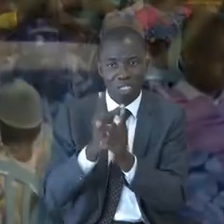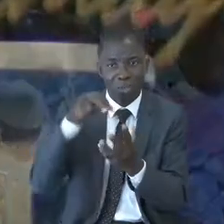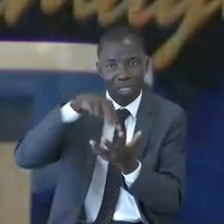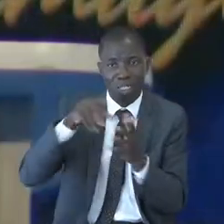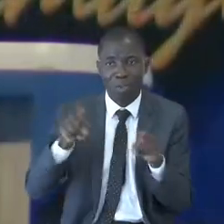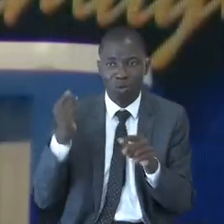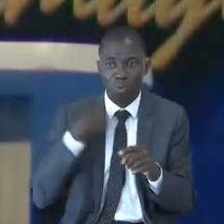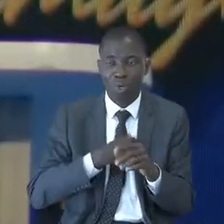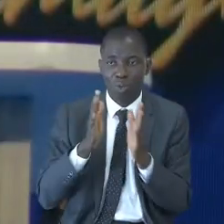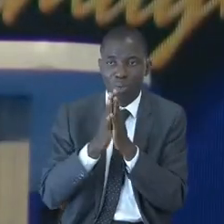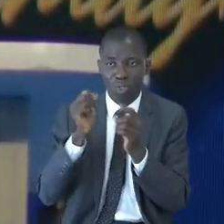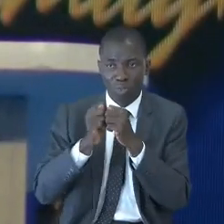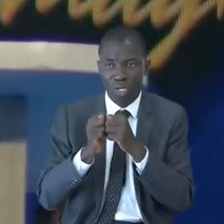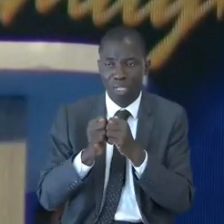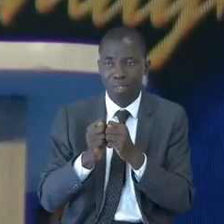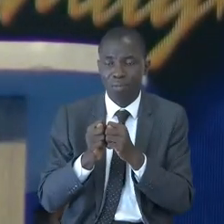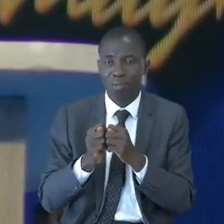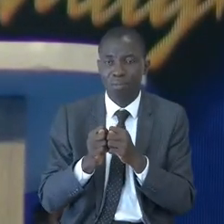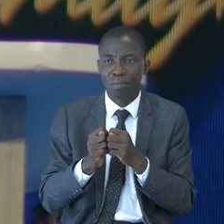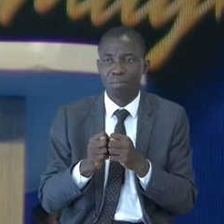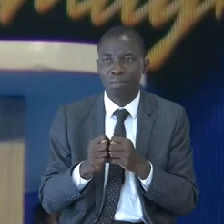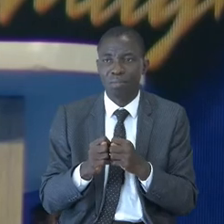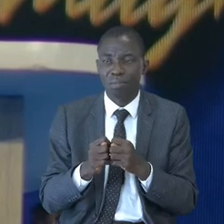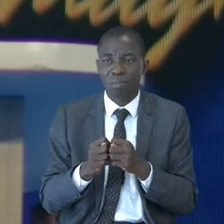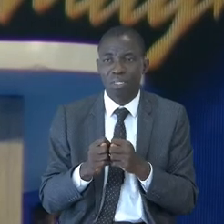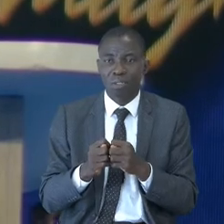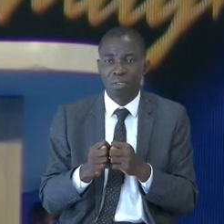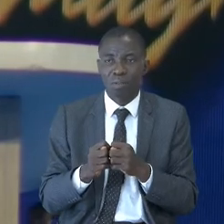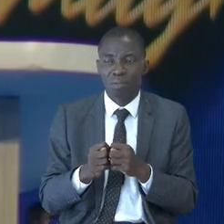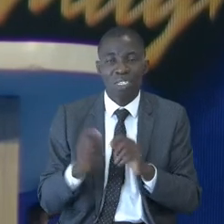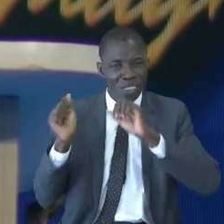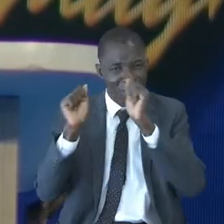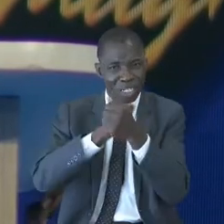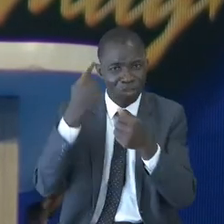together. Turning around in your life. Change